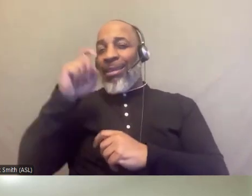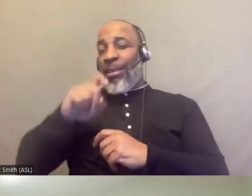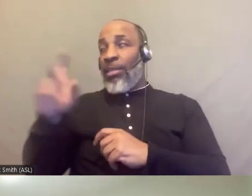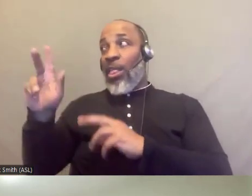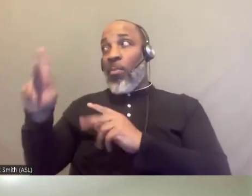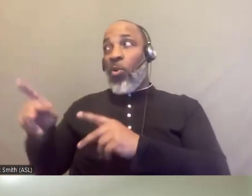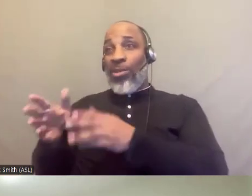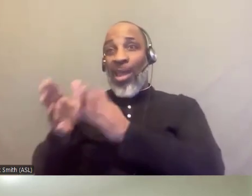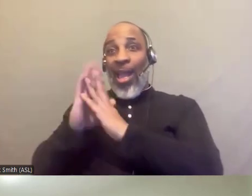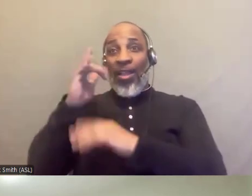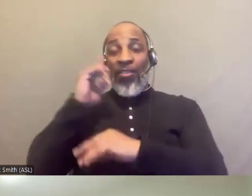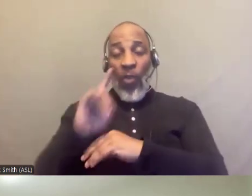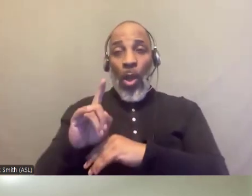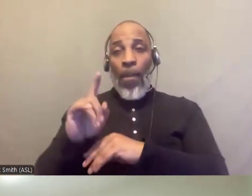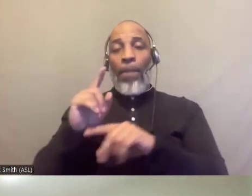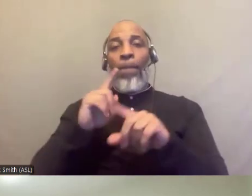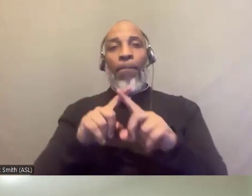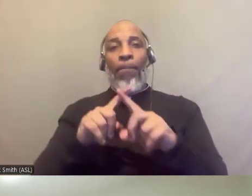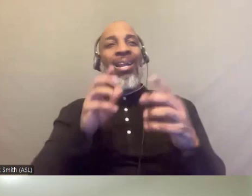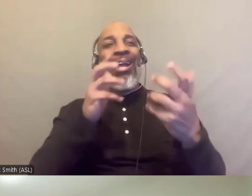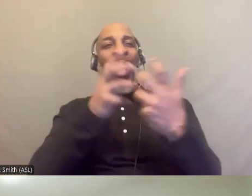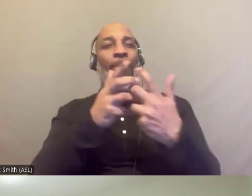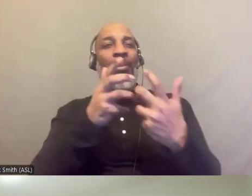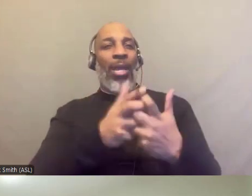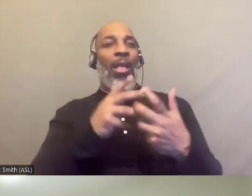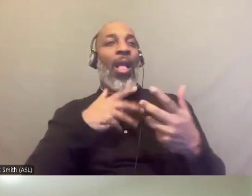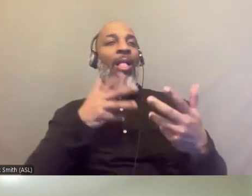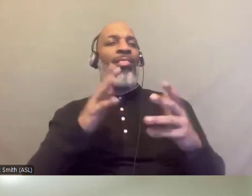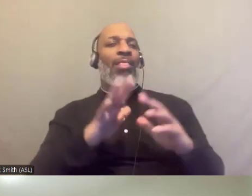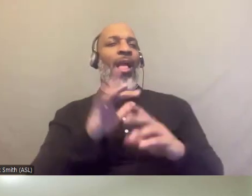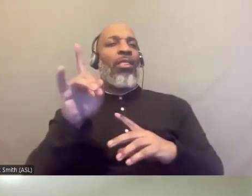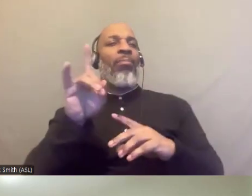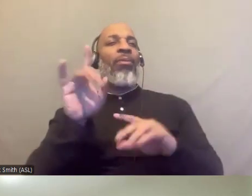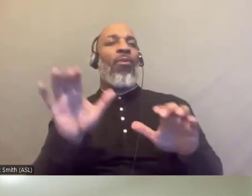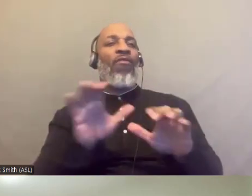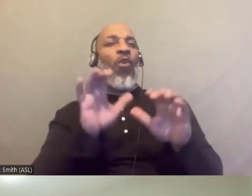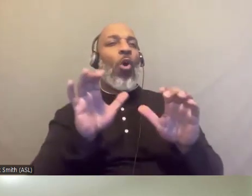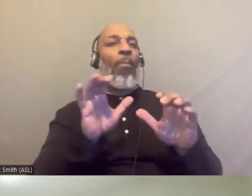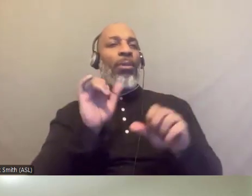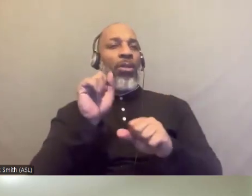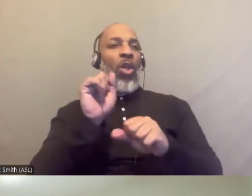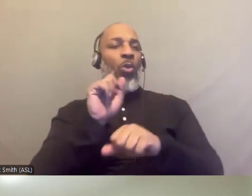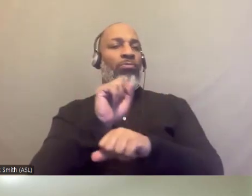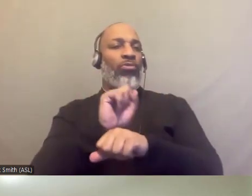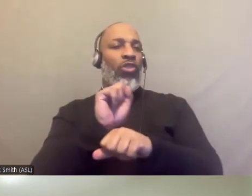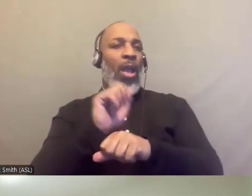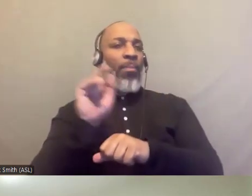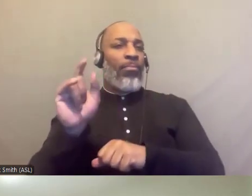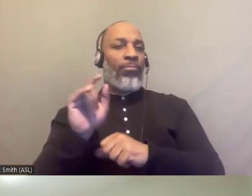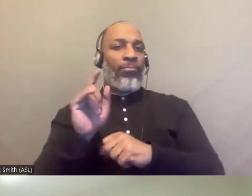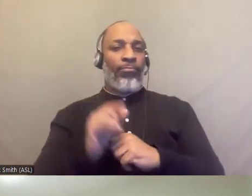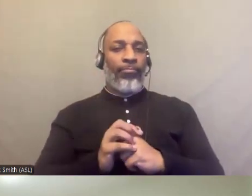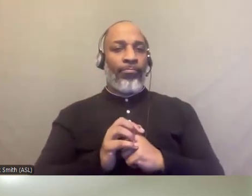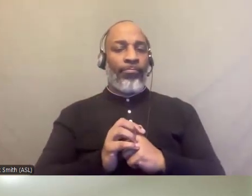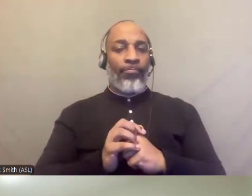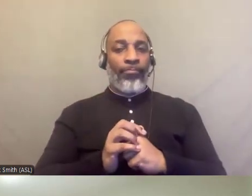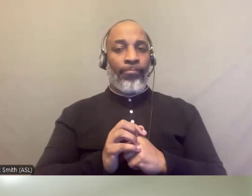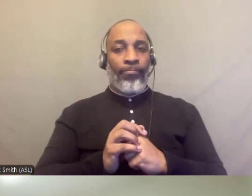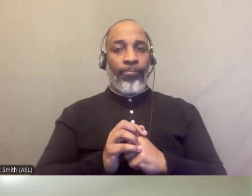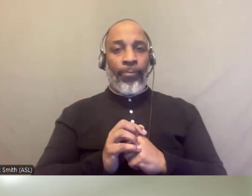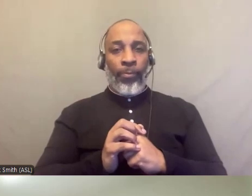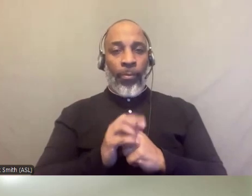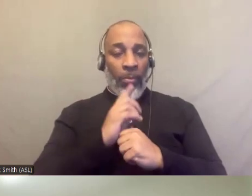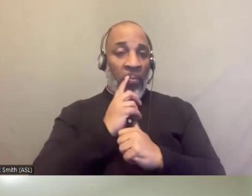originally asked for, but an accommodation that does allow the person to perform those essential functions of the job.